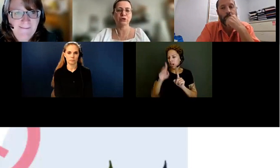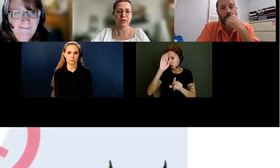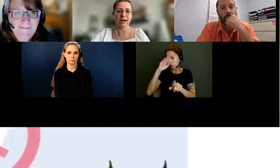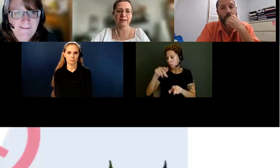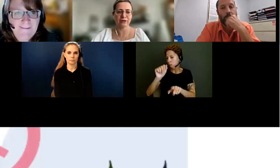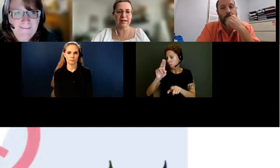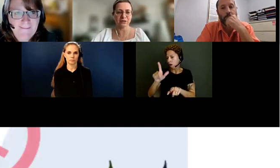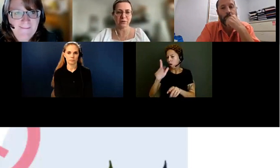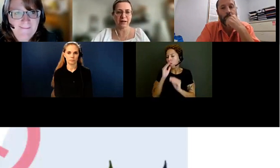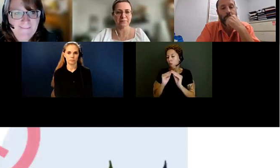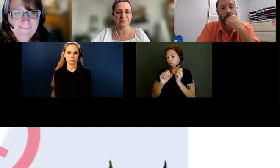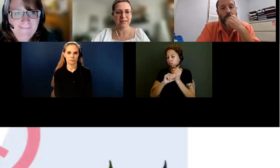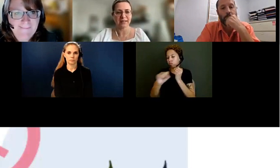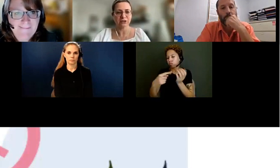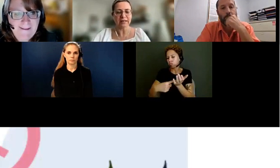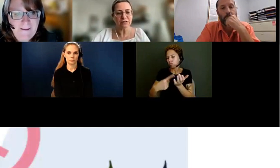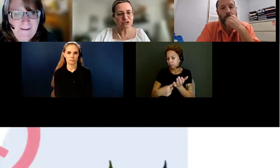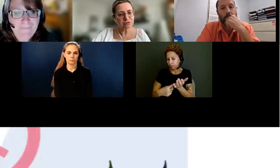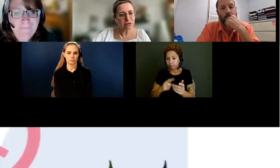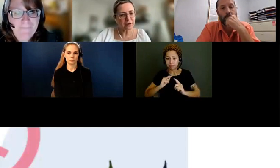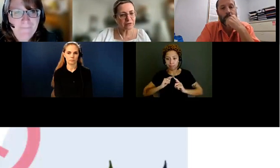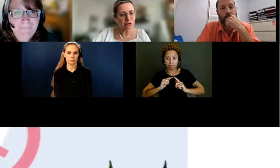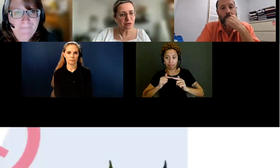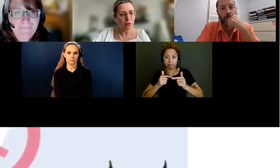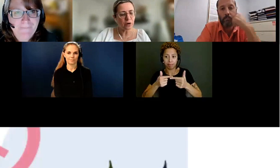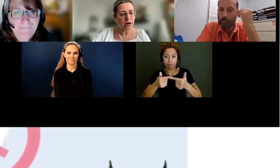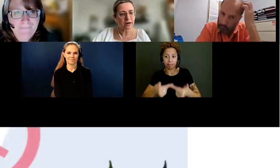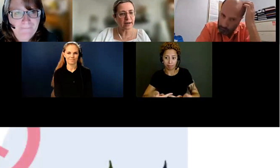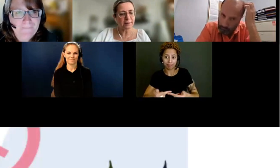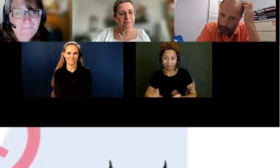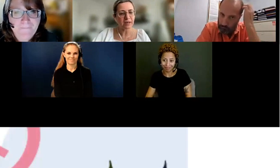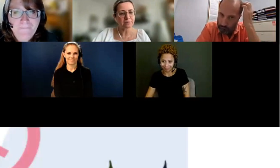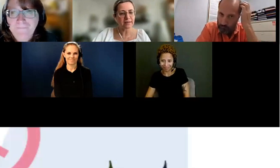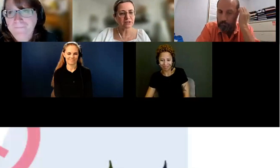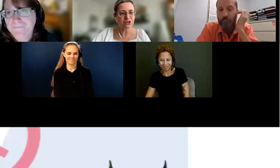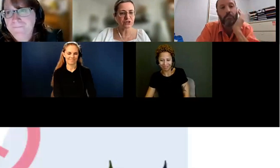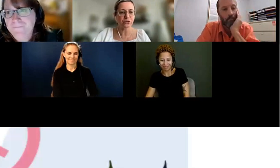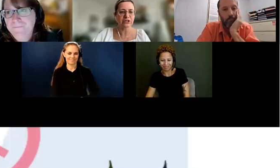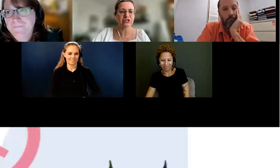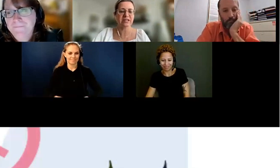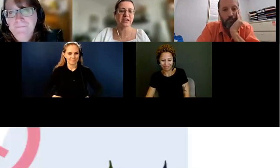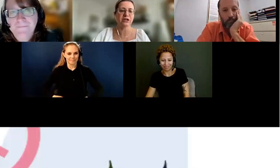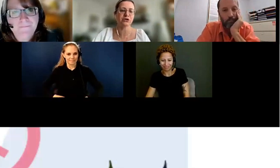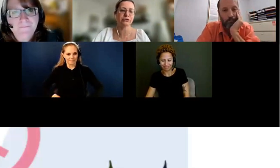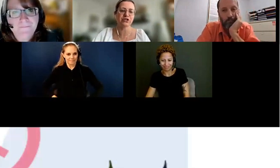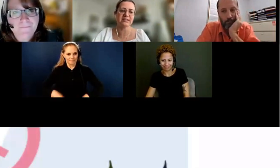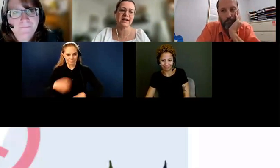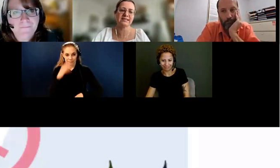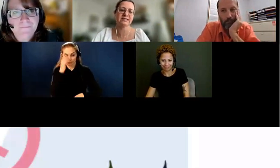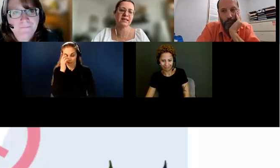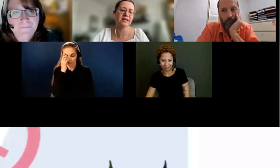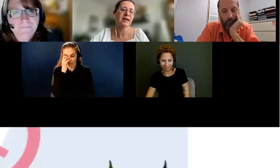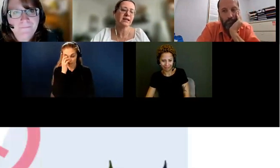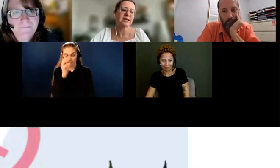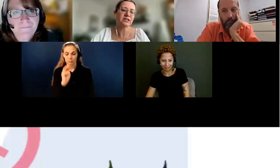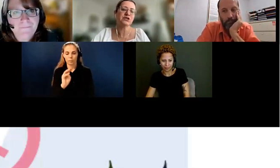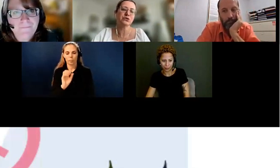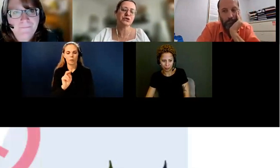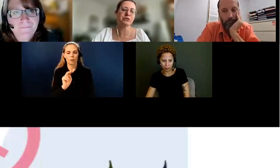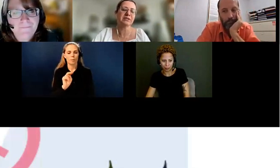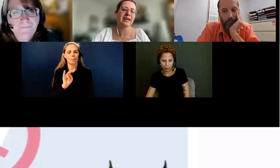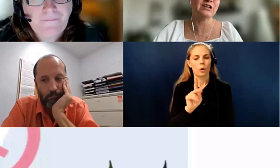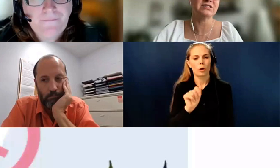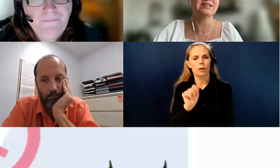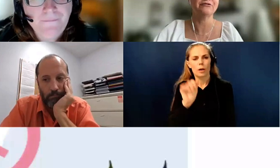a bit more time for that as well. So let me just review a few more messages and questions here. So Jessica is asking, does it